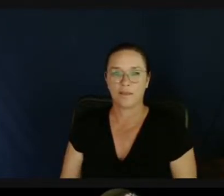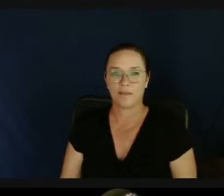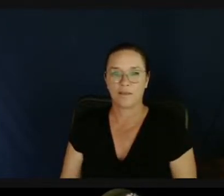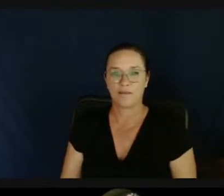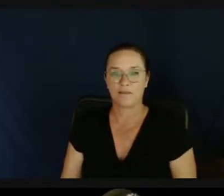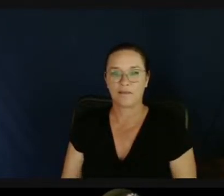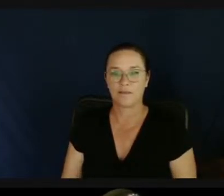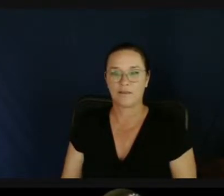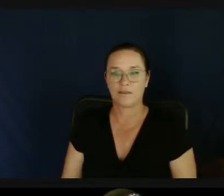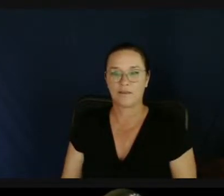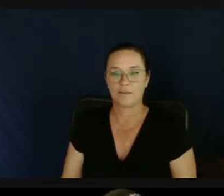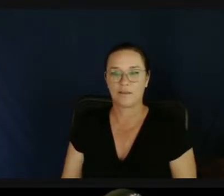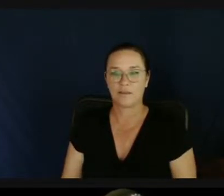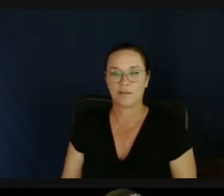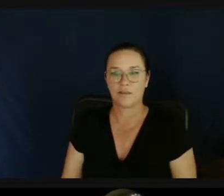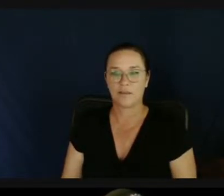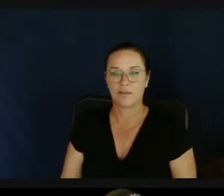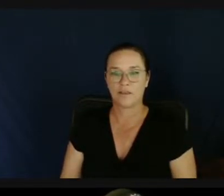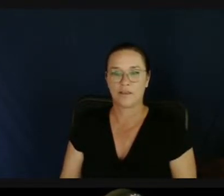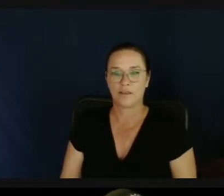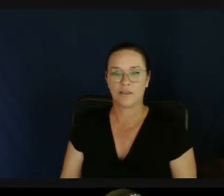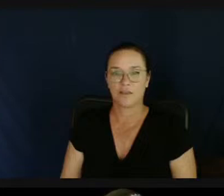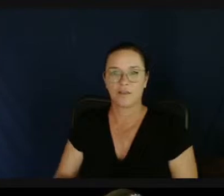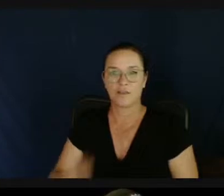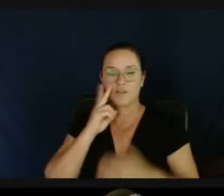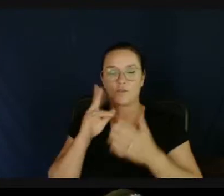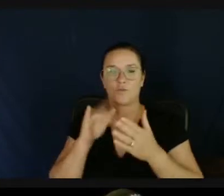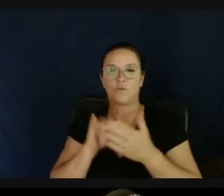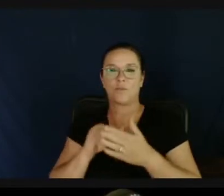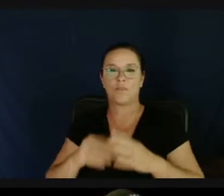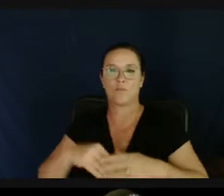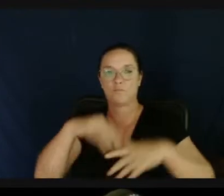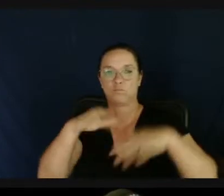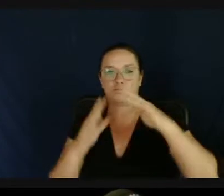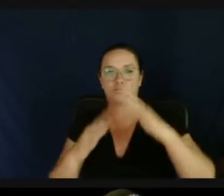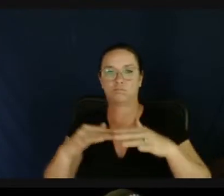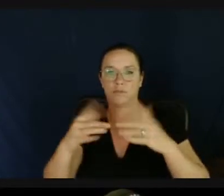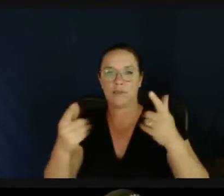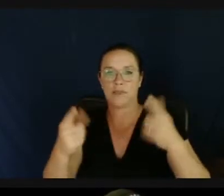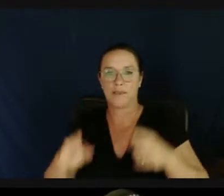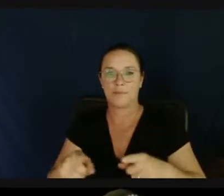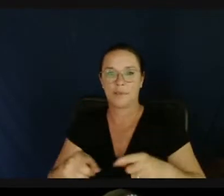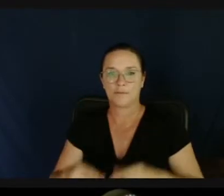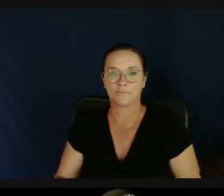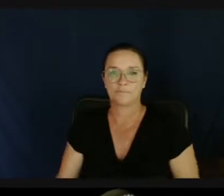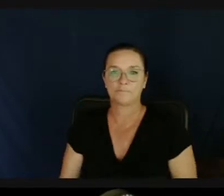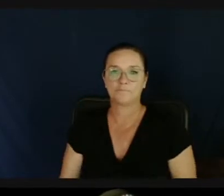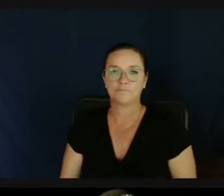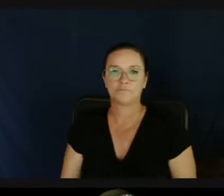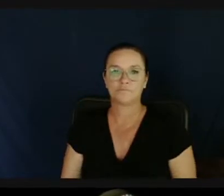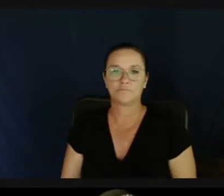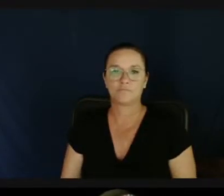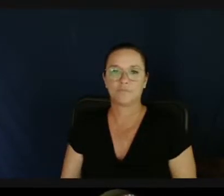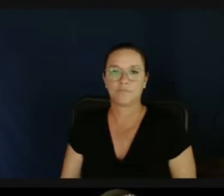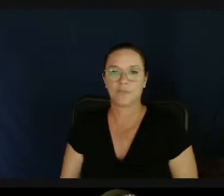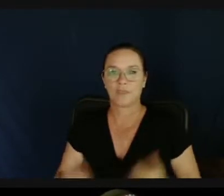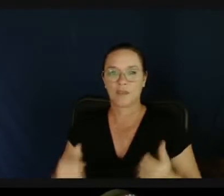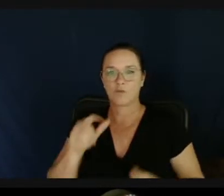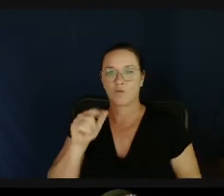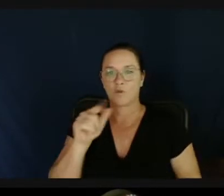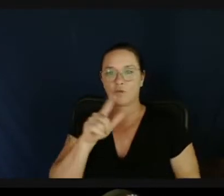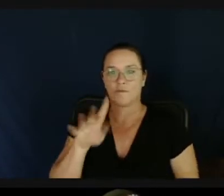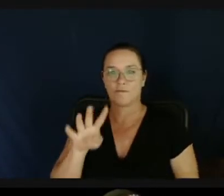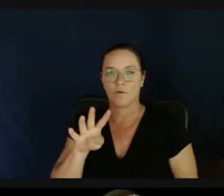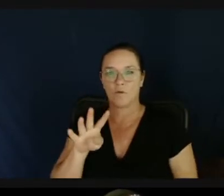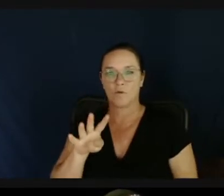subsidence in the east from that eruption in 2023. And we're zooming through 2024 now.